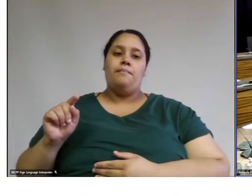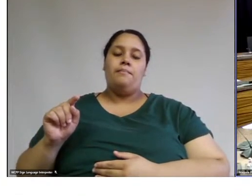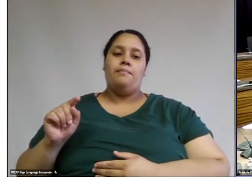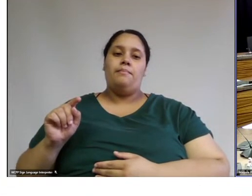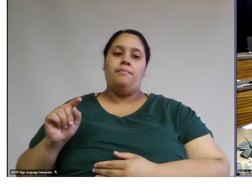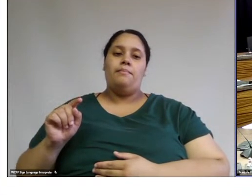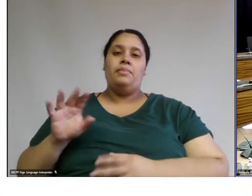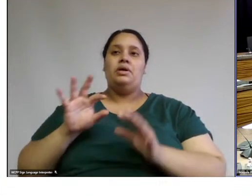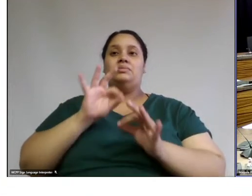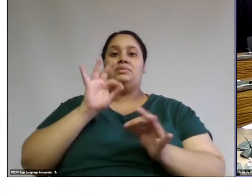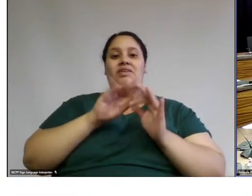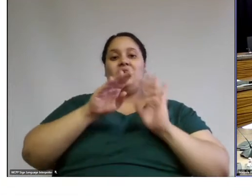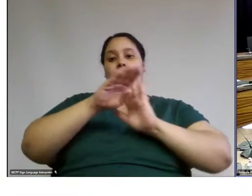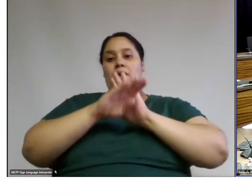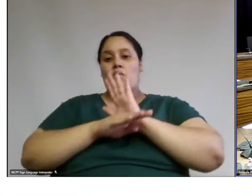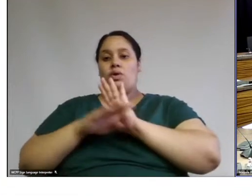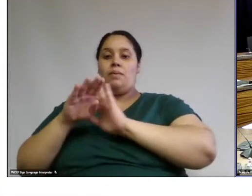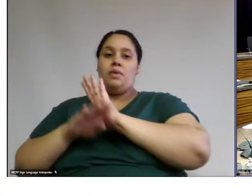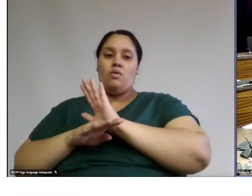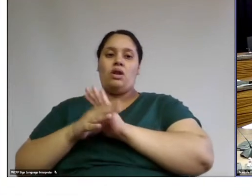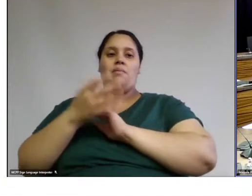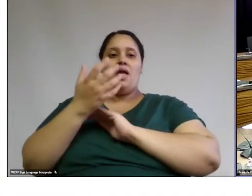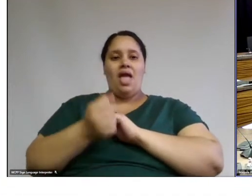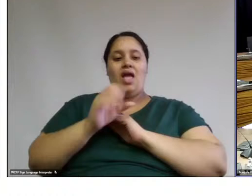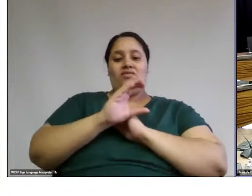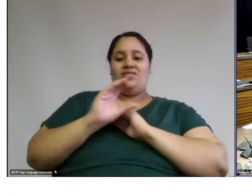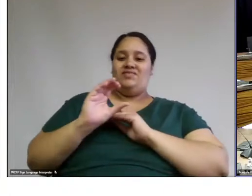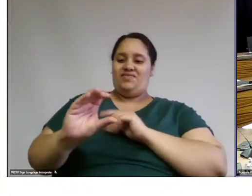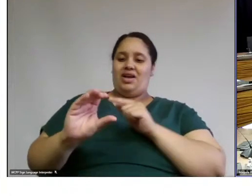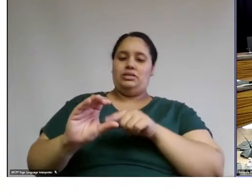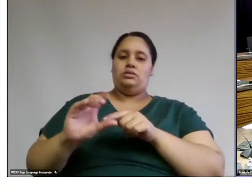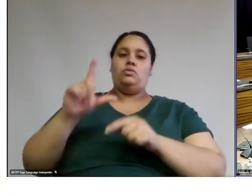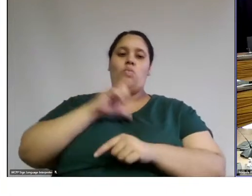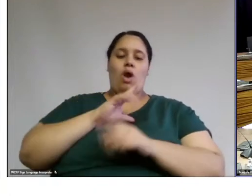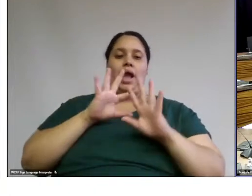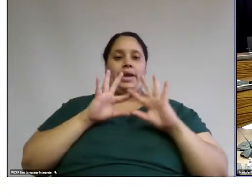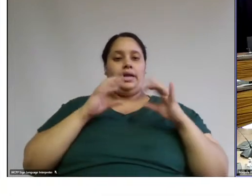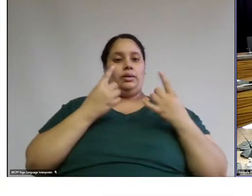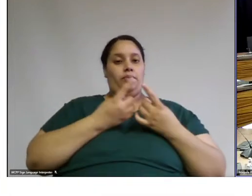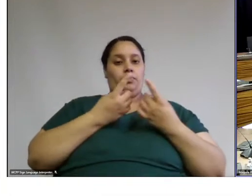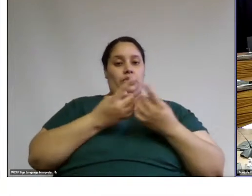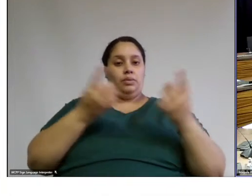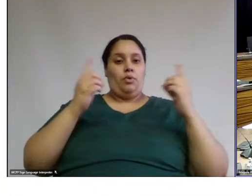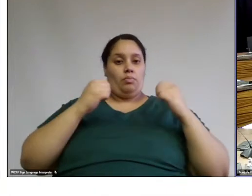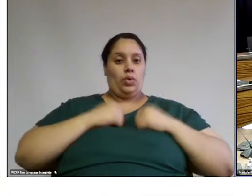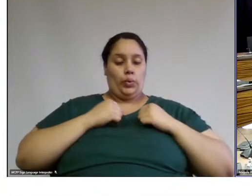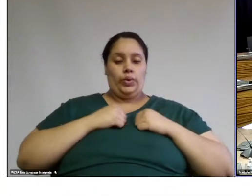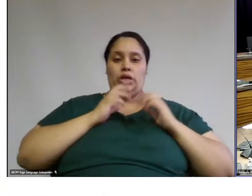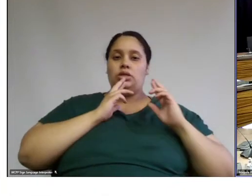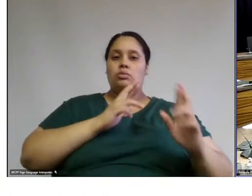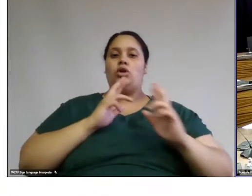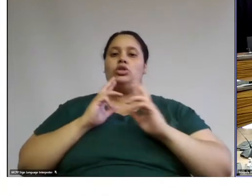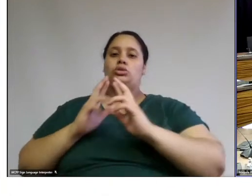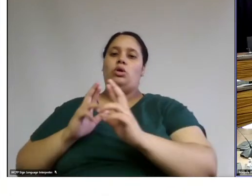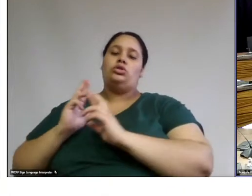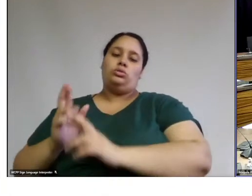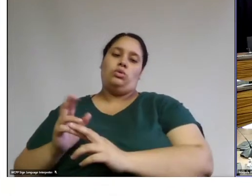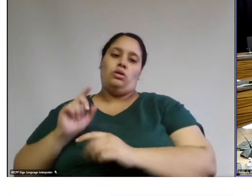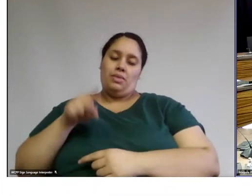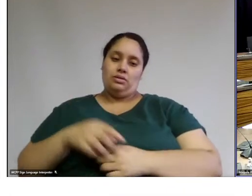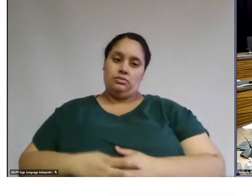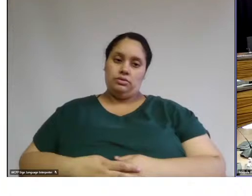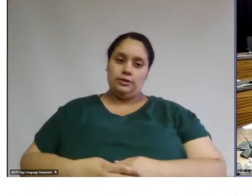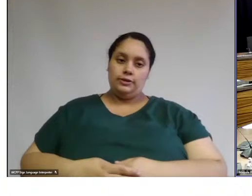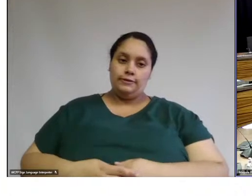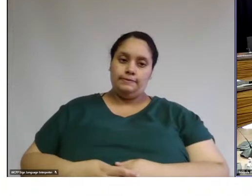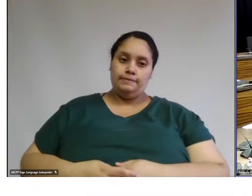particular programs, you'll find shifting funds, because as a department, we had to respond to the pandemic, but we also had